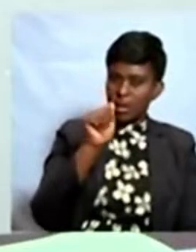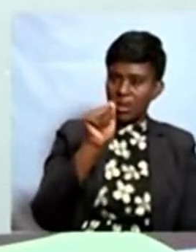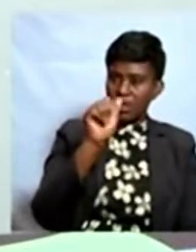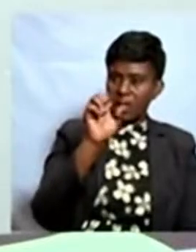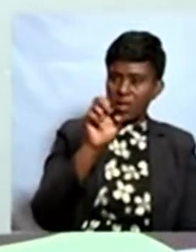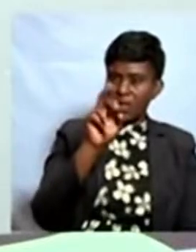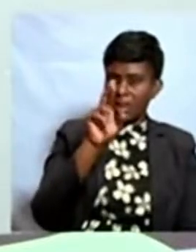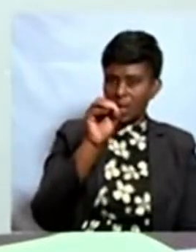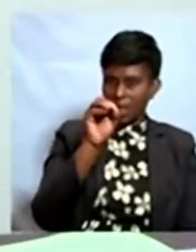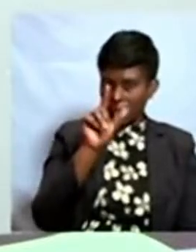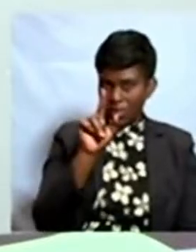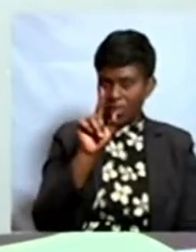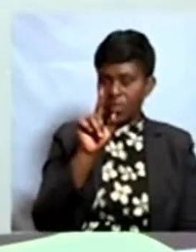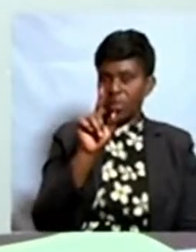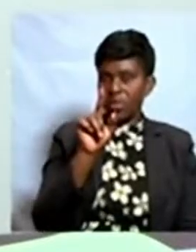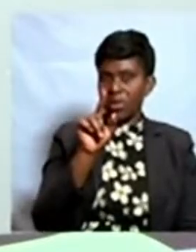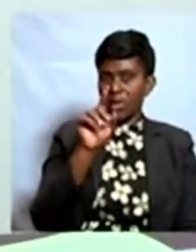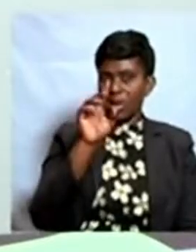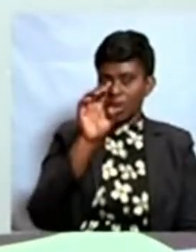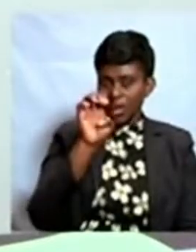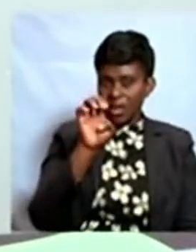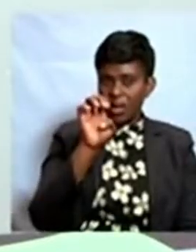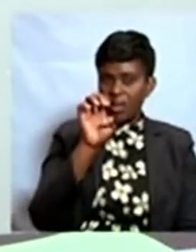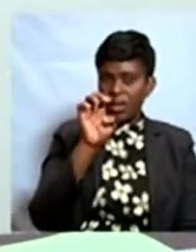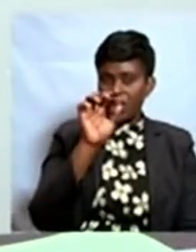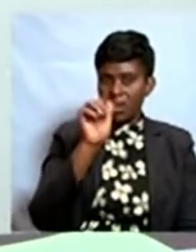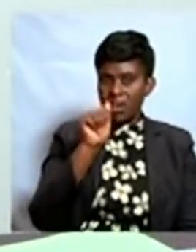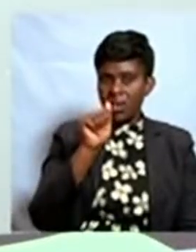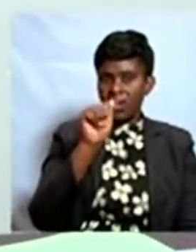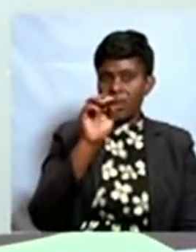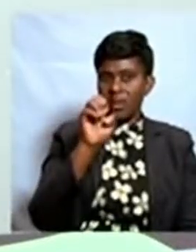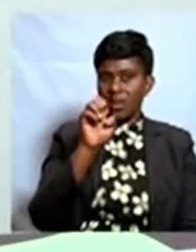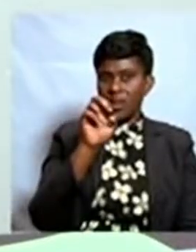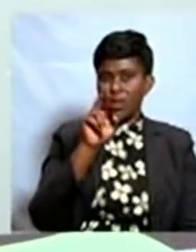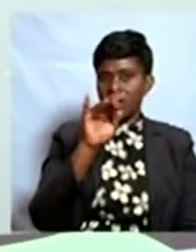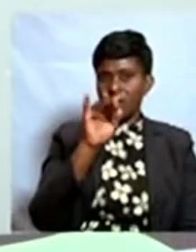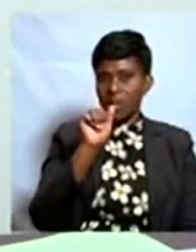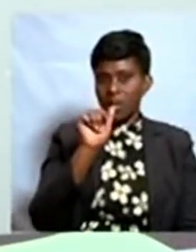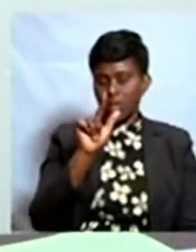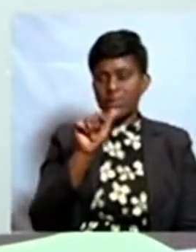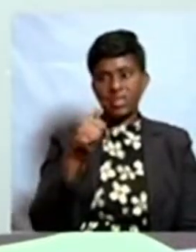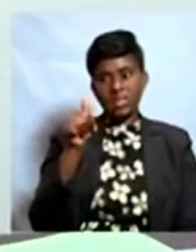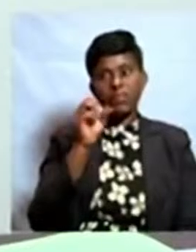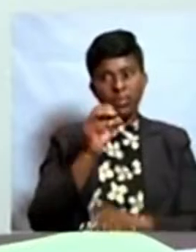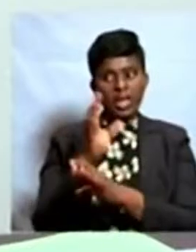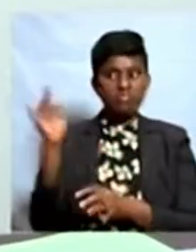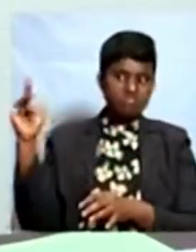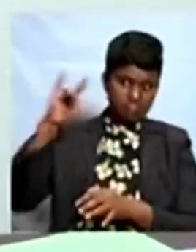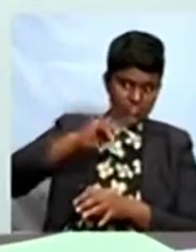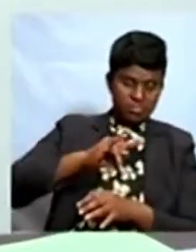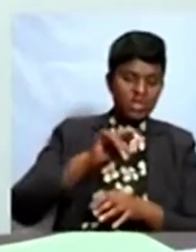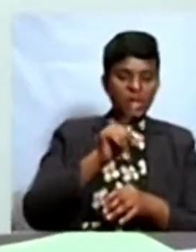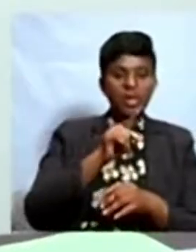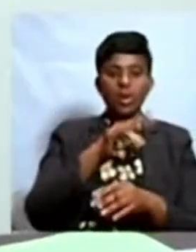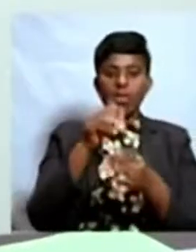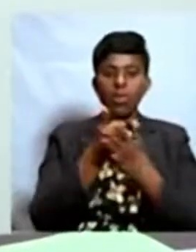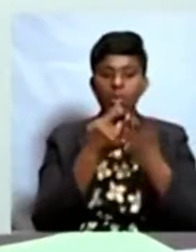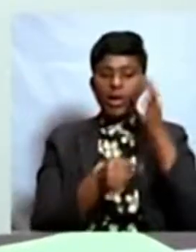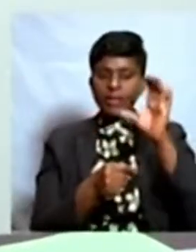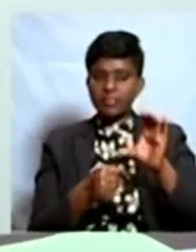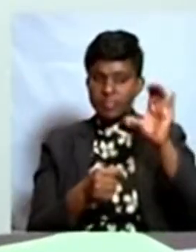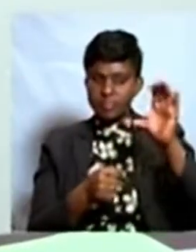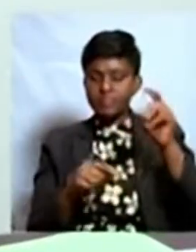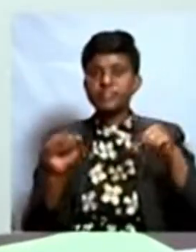engaging, actually is willing to come even with simulators so that that component of the